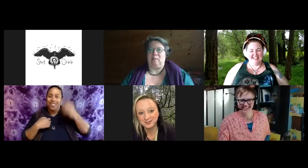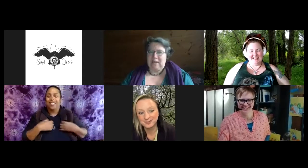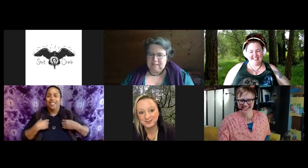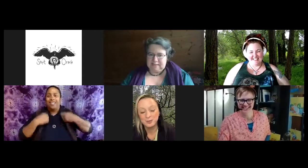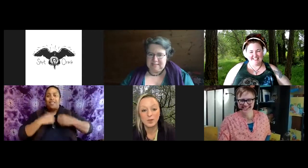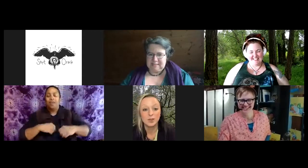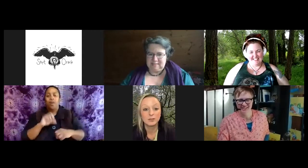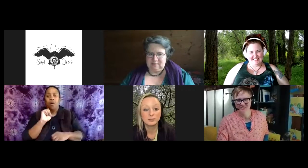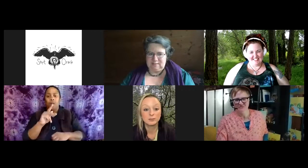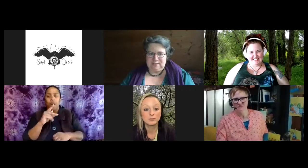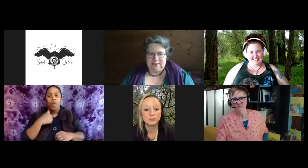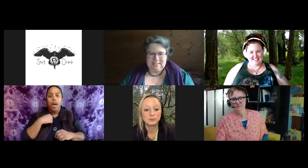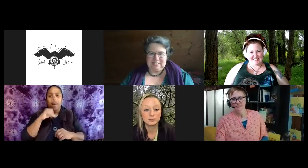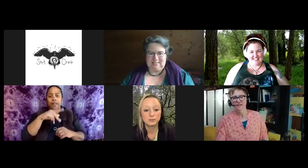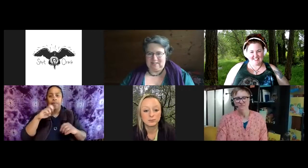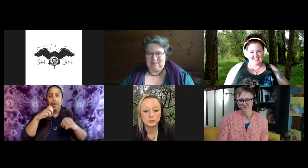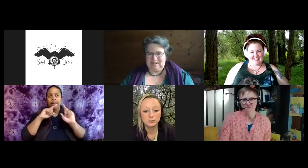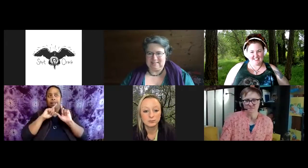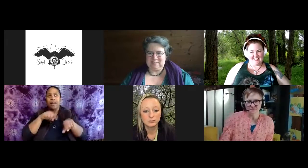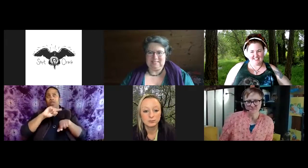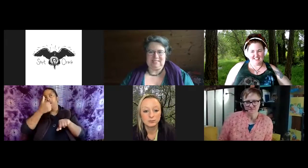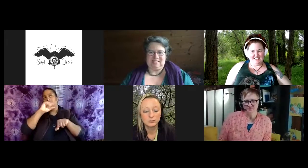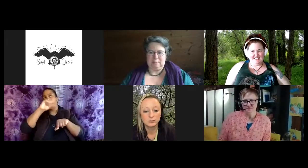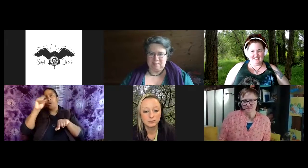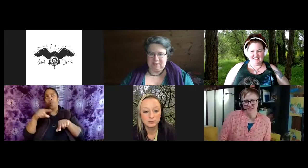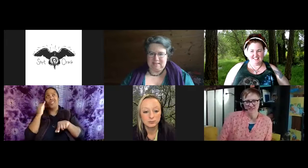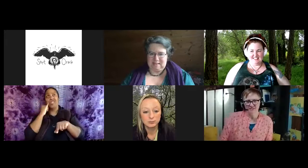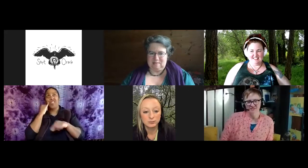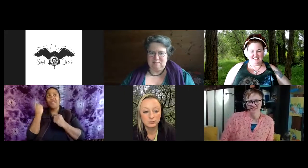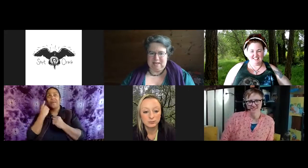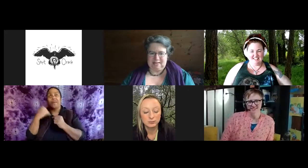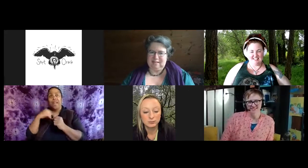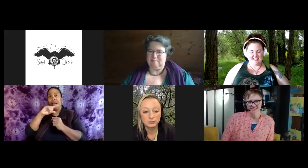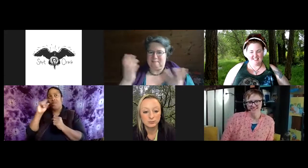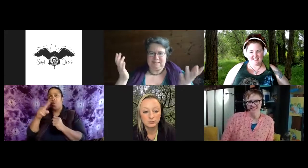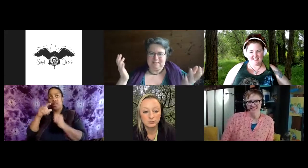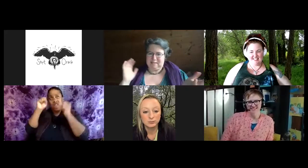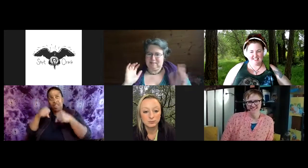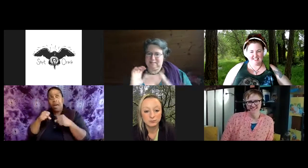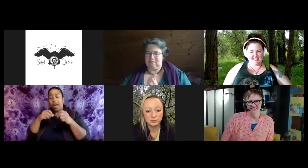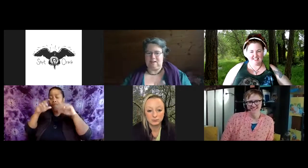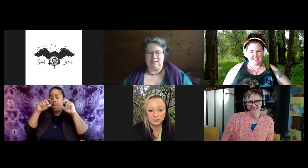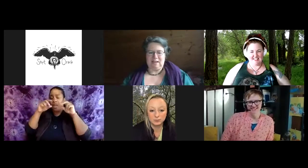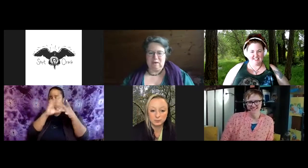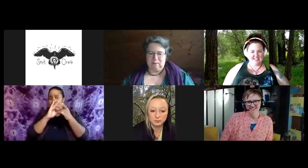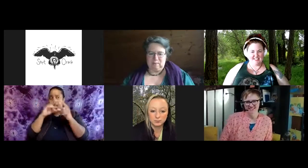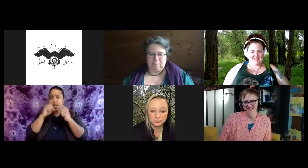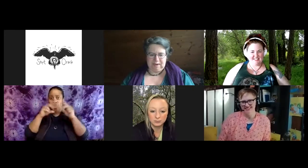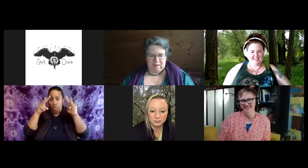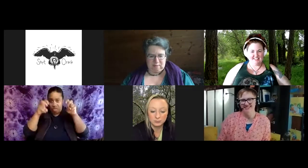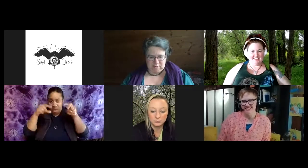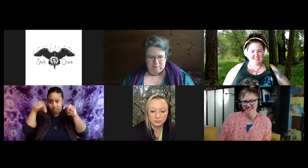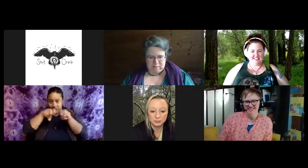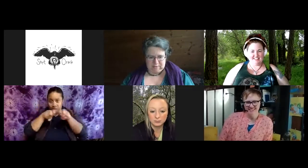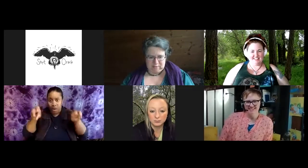All right, well, we have space to answer another question. If anyone has a question, it might be on the theme of the panel and it might be something completely different. And we will